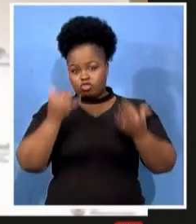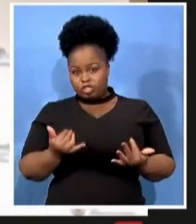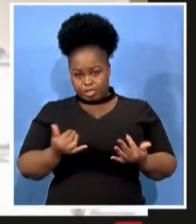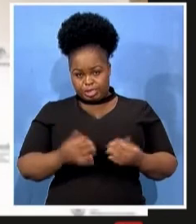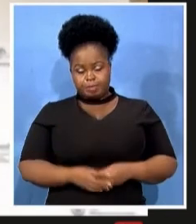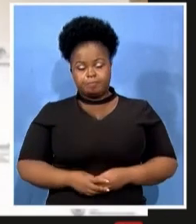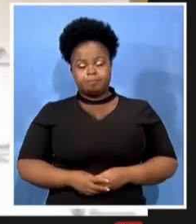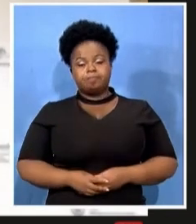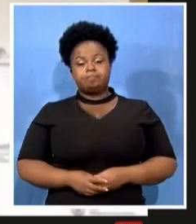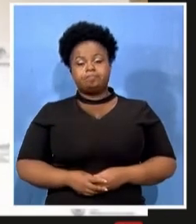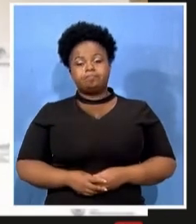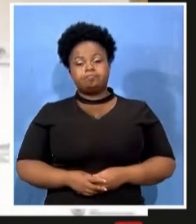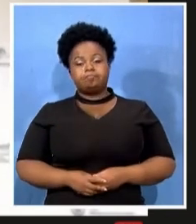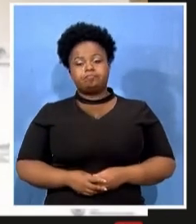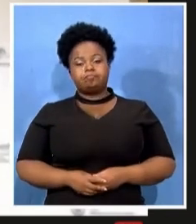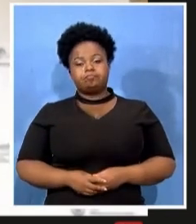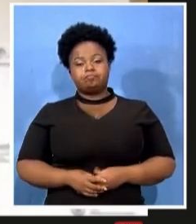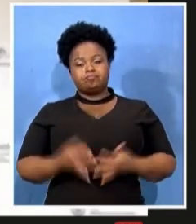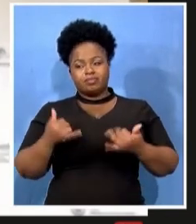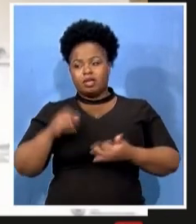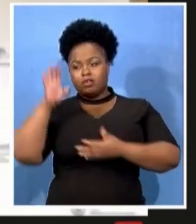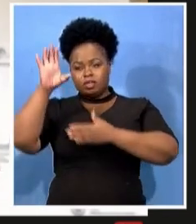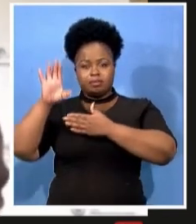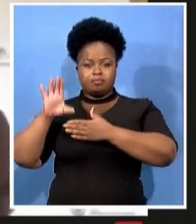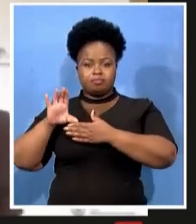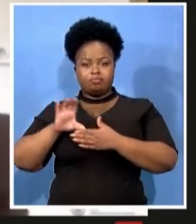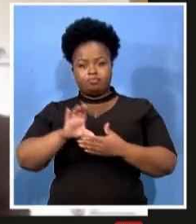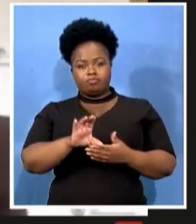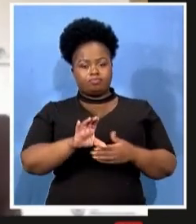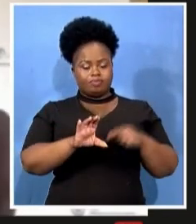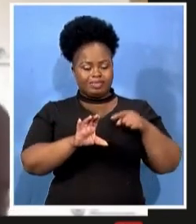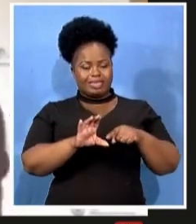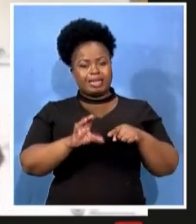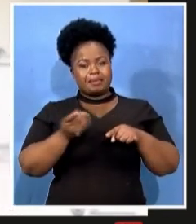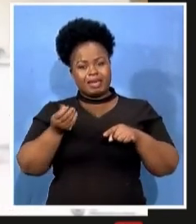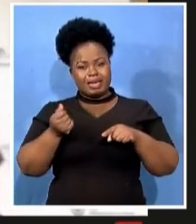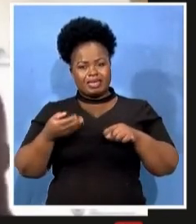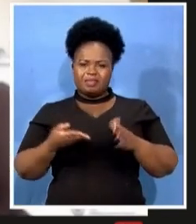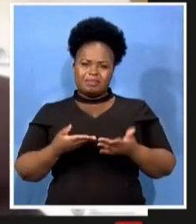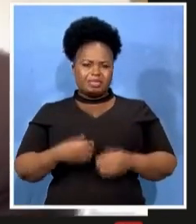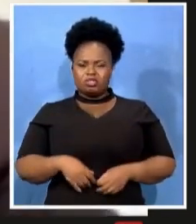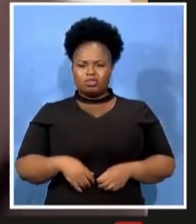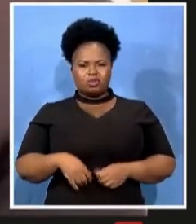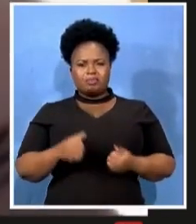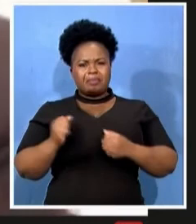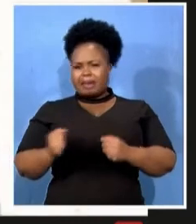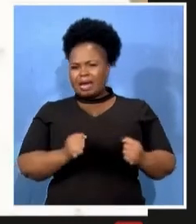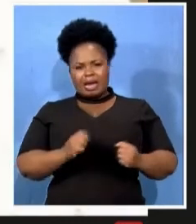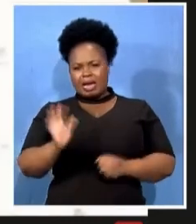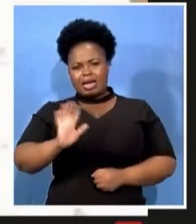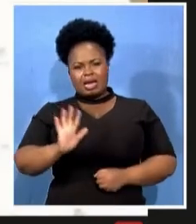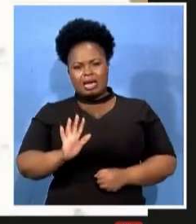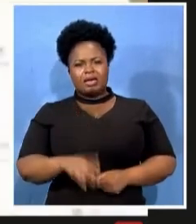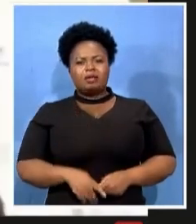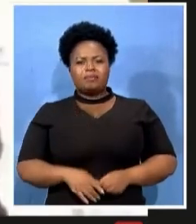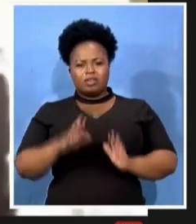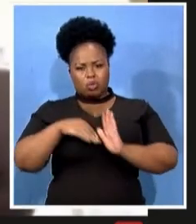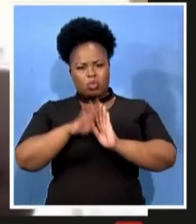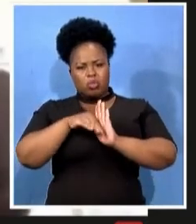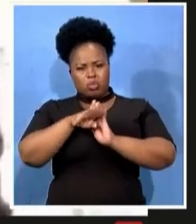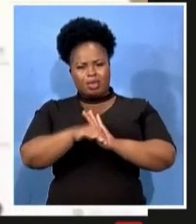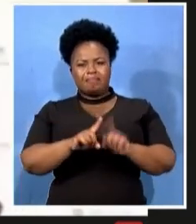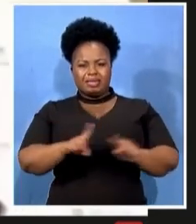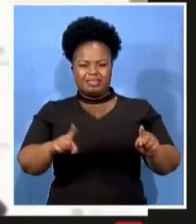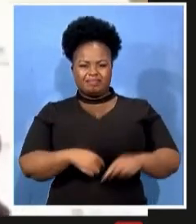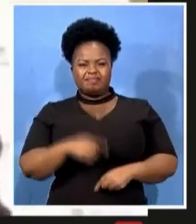allocated amounts. It's not fixed at this moment, but they have come to the party to say they are working with